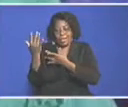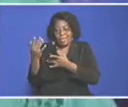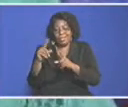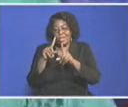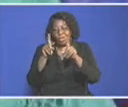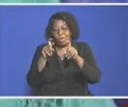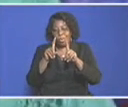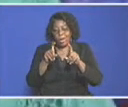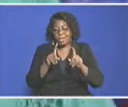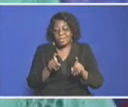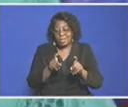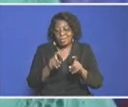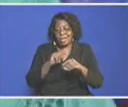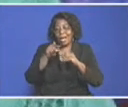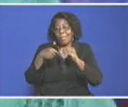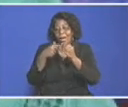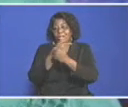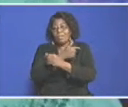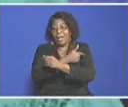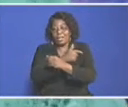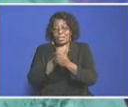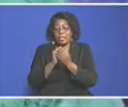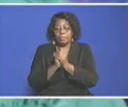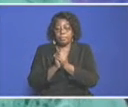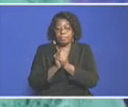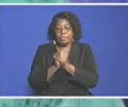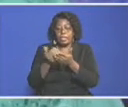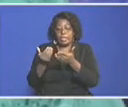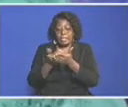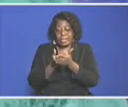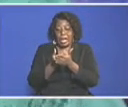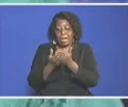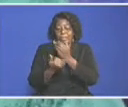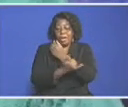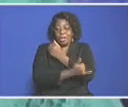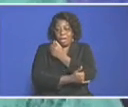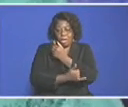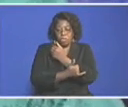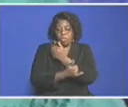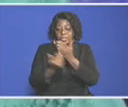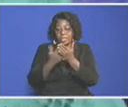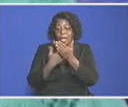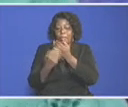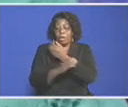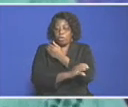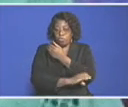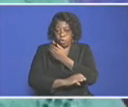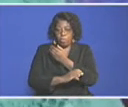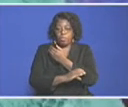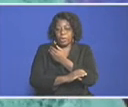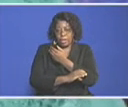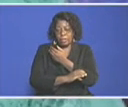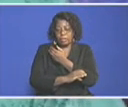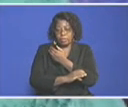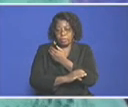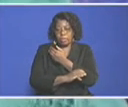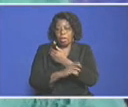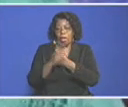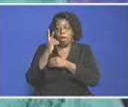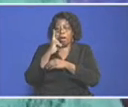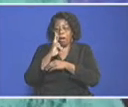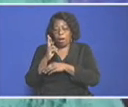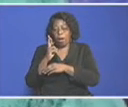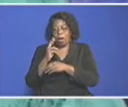queries about the vaccine. Some countries, including several in the Caribbean, are also grappling with